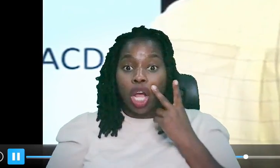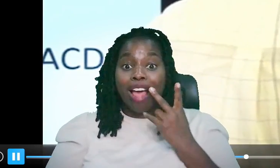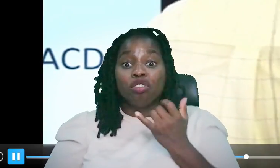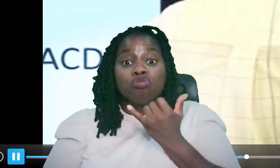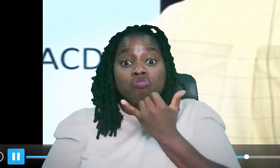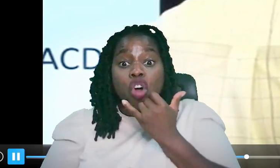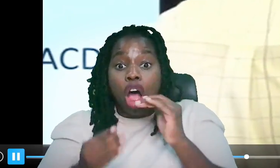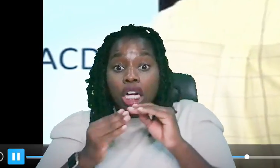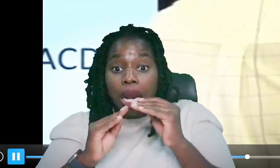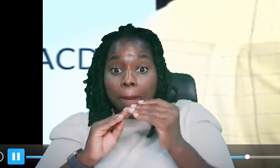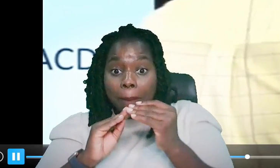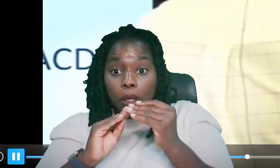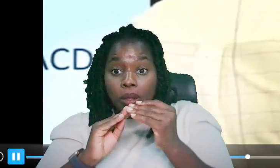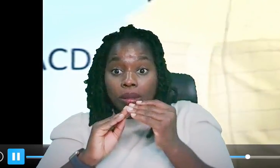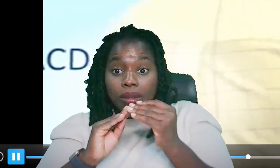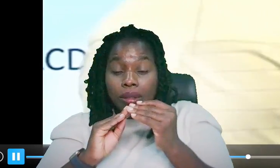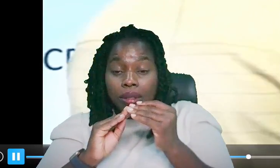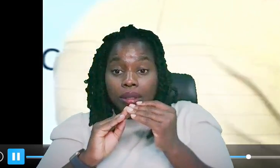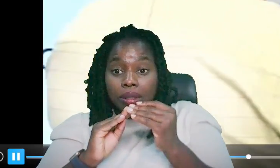of numbers.